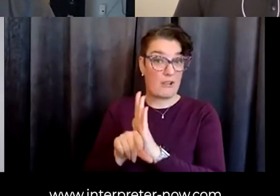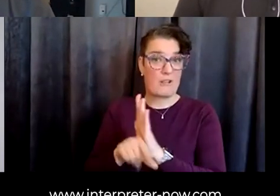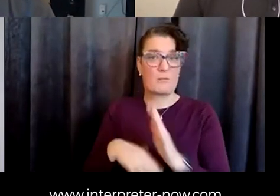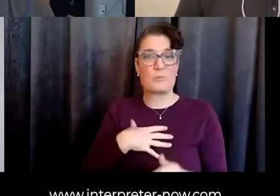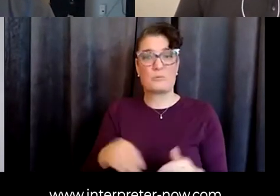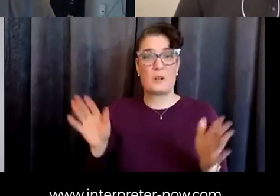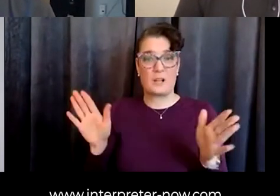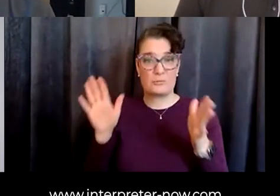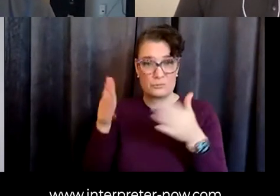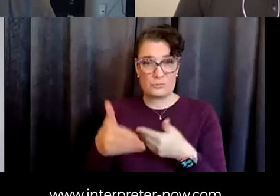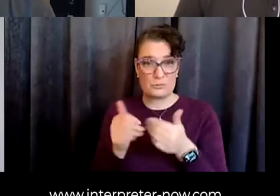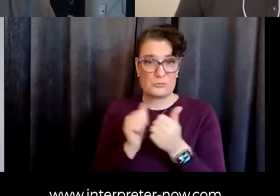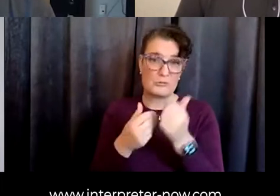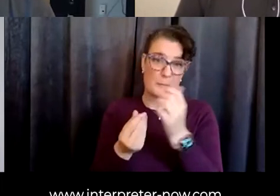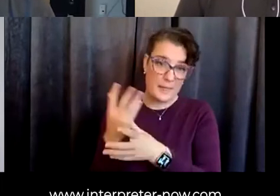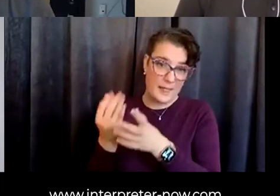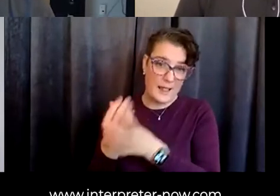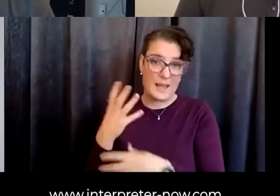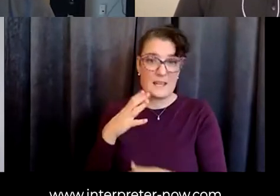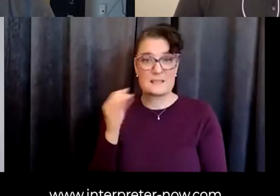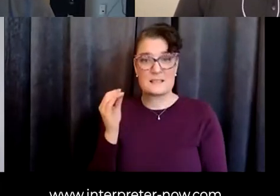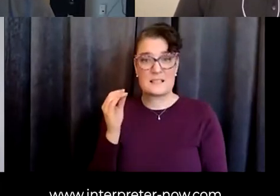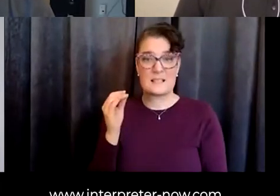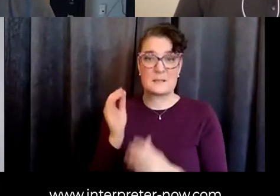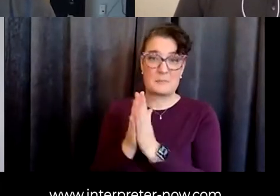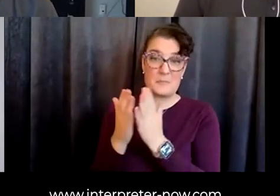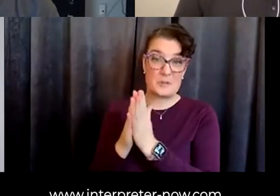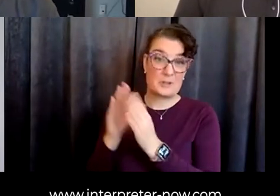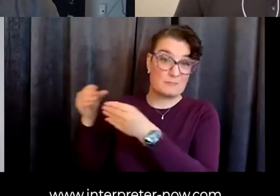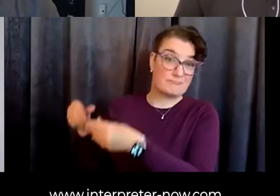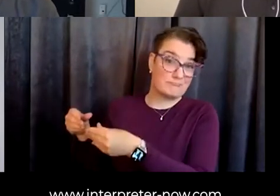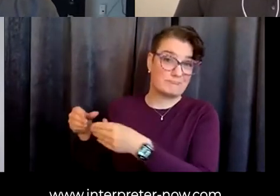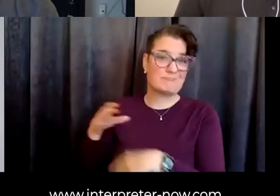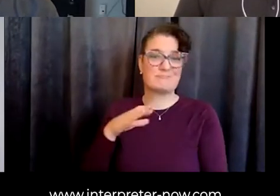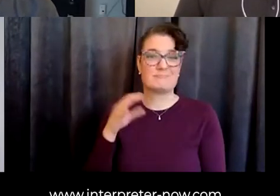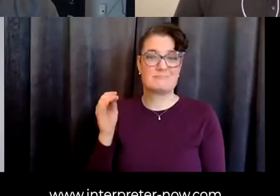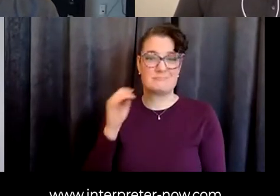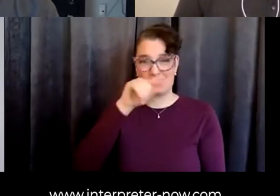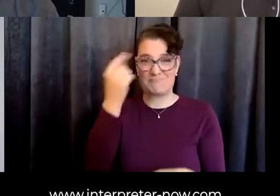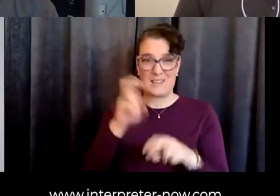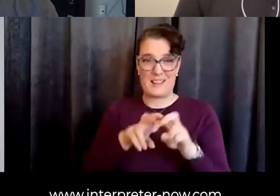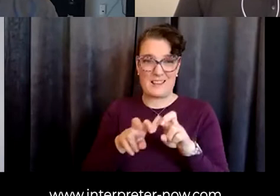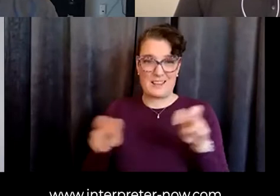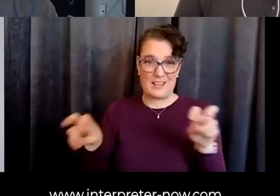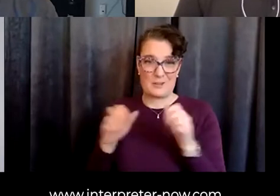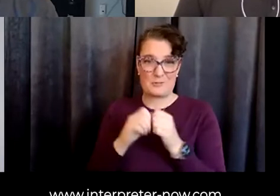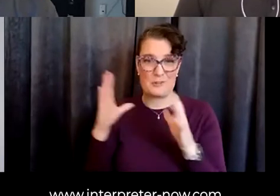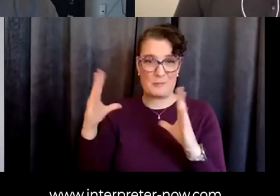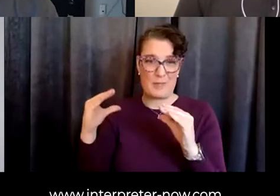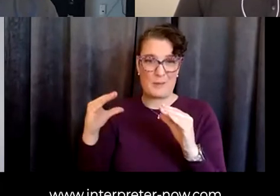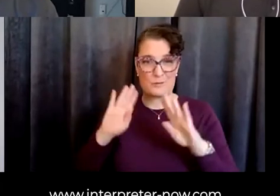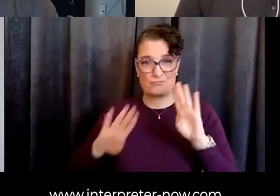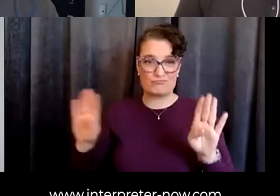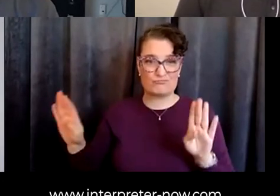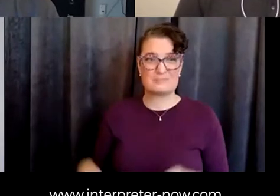room with some plants and my book in the background and a black couch with a couple pillows on it.